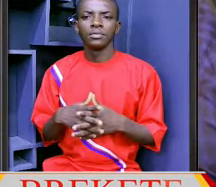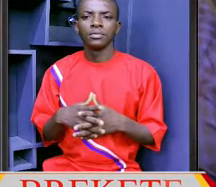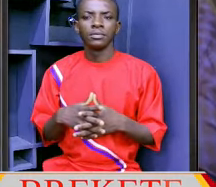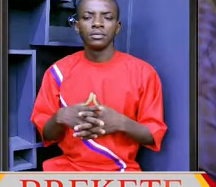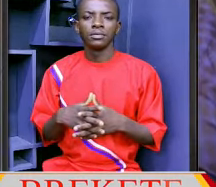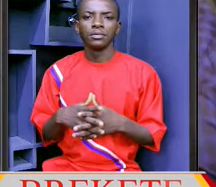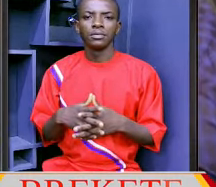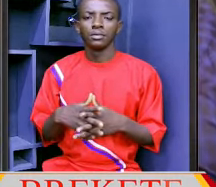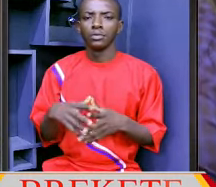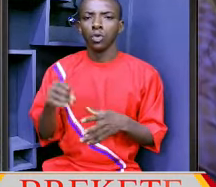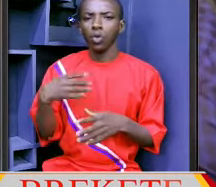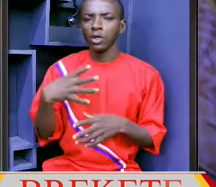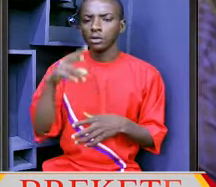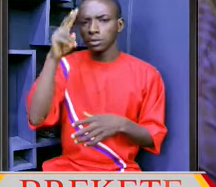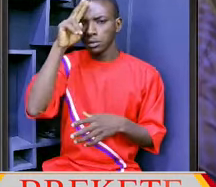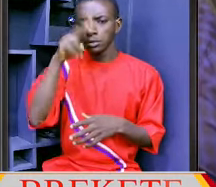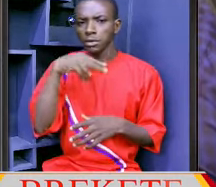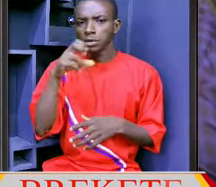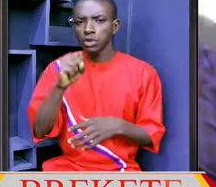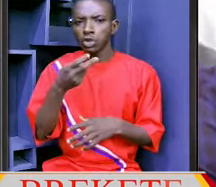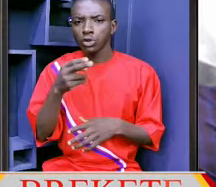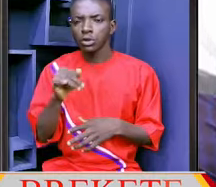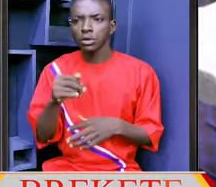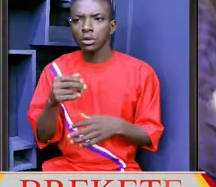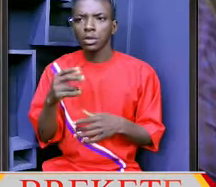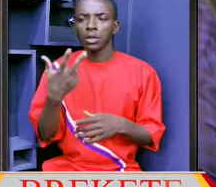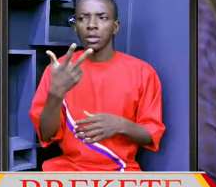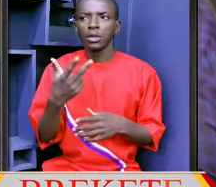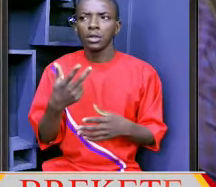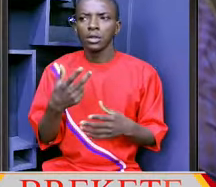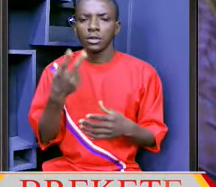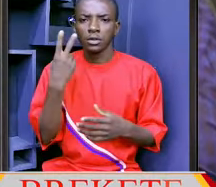Meh, if it, three of them don't they go. One go back